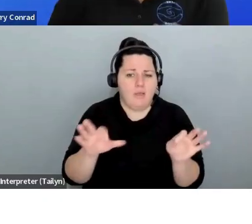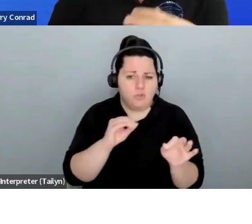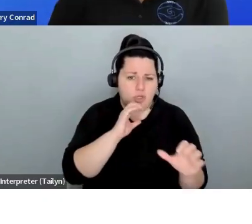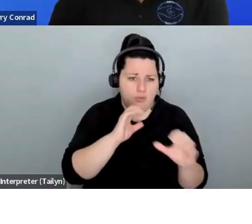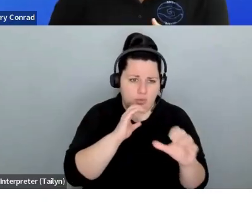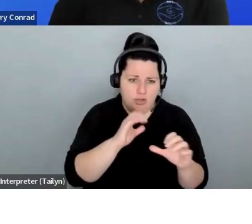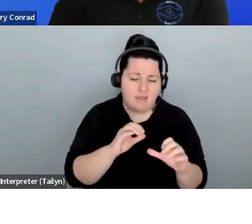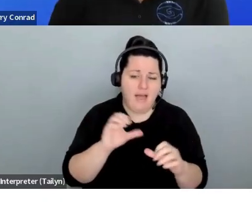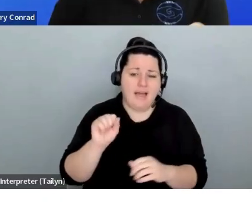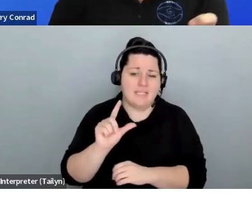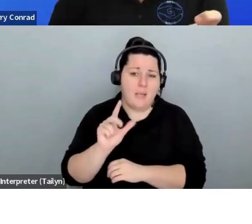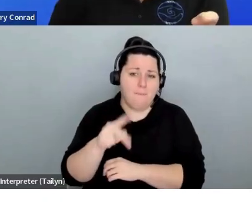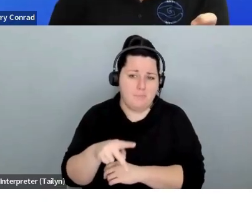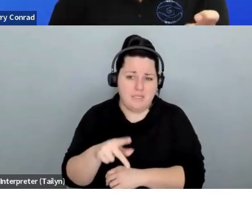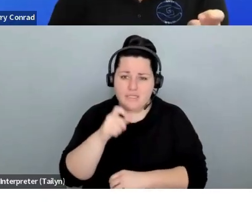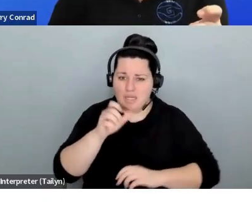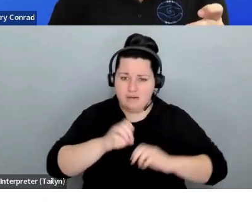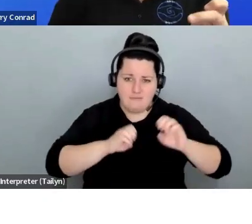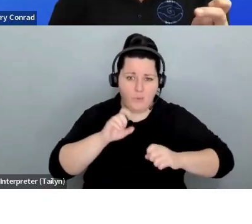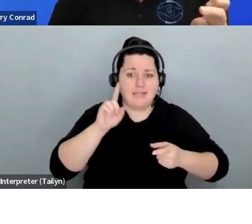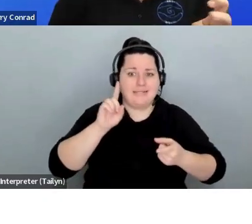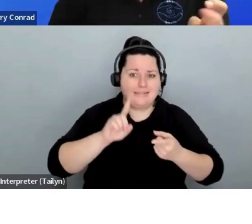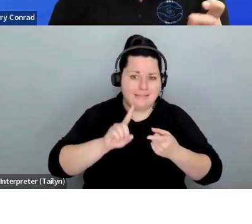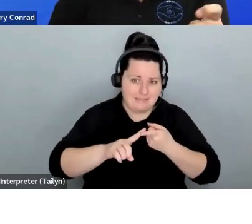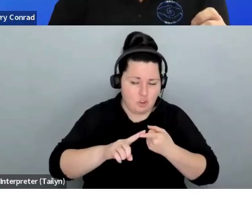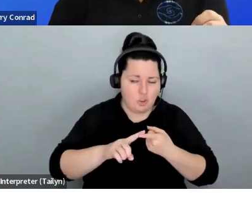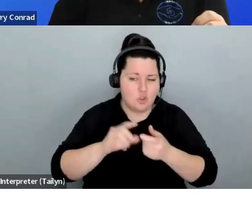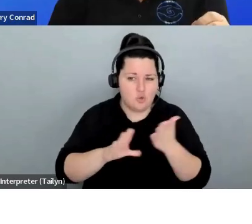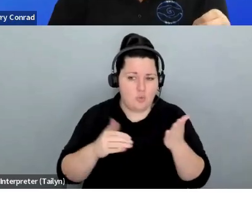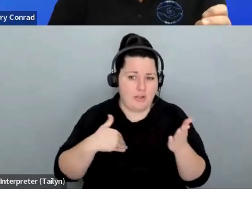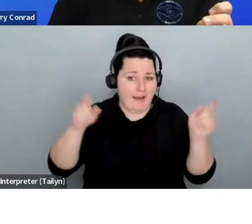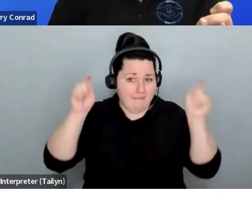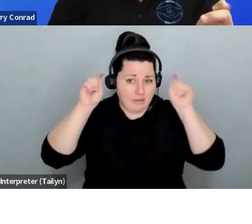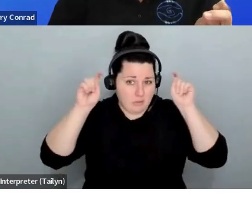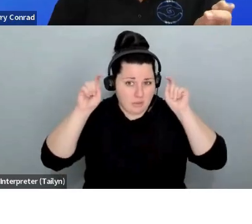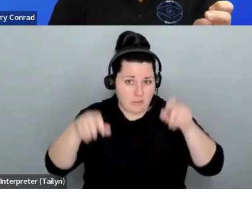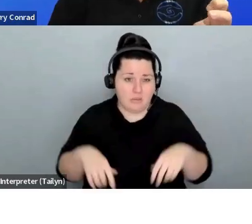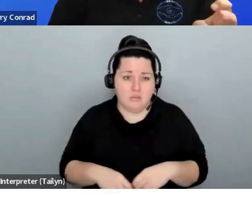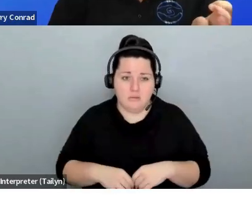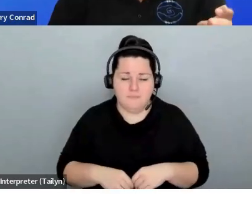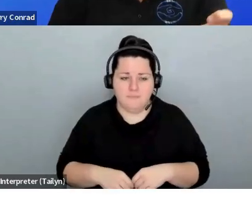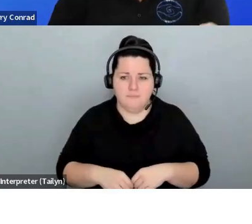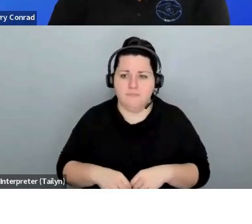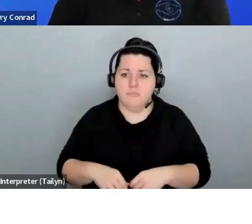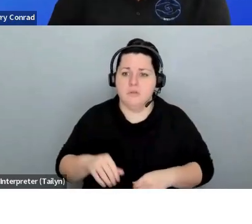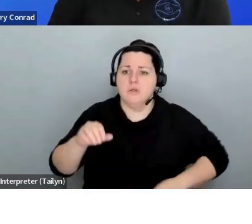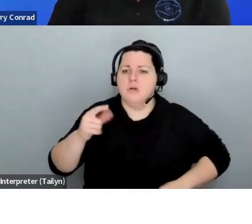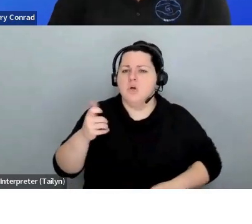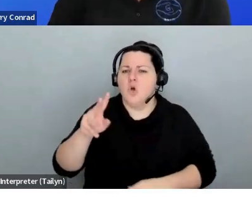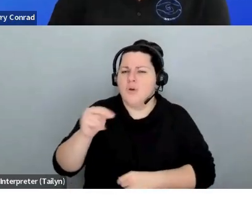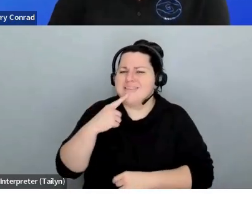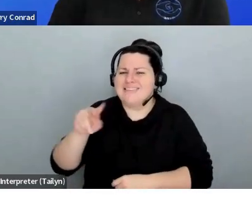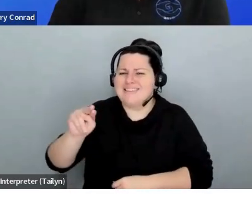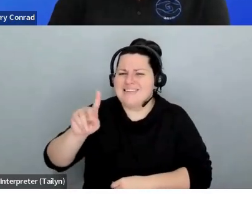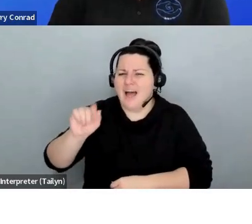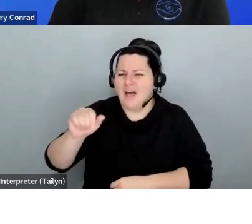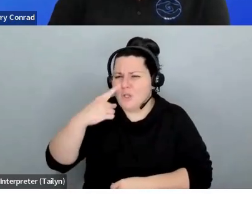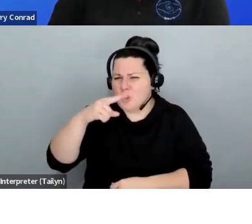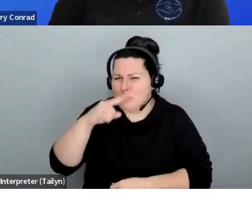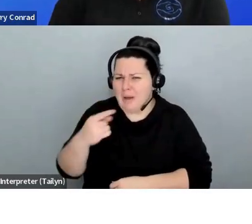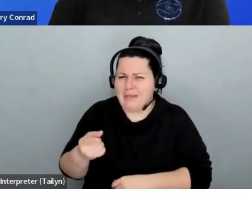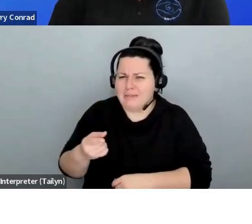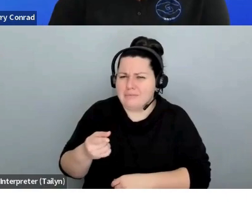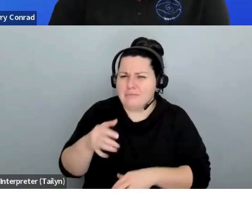the SLP is not evaluating until the student has hearing aids. Nana, can you jump on and tell me what